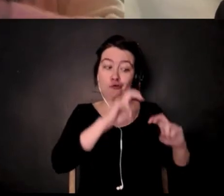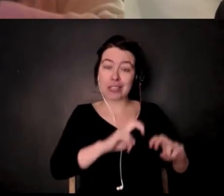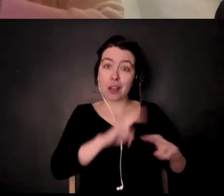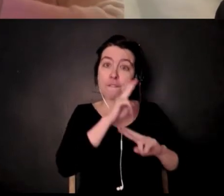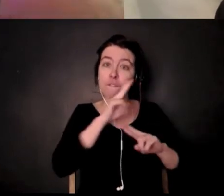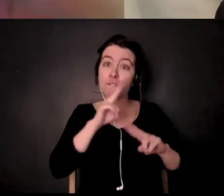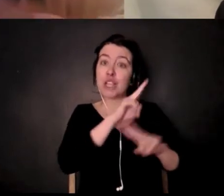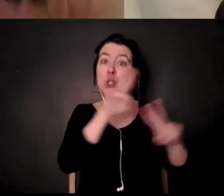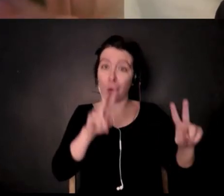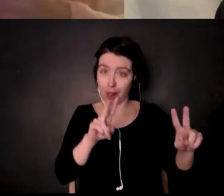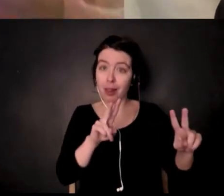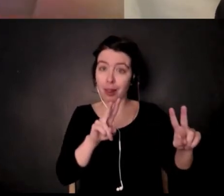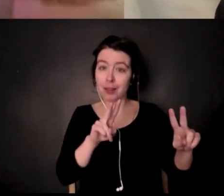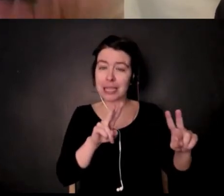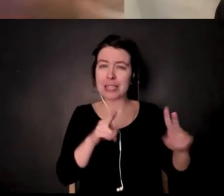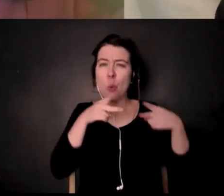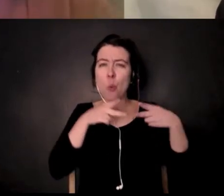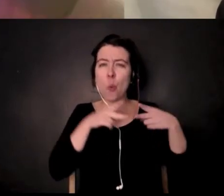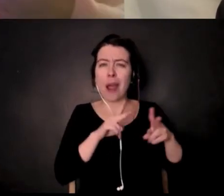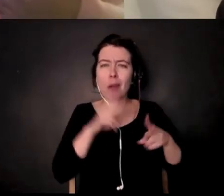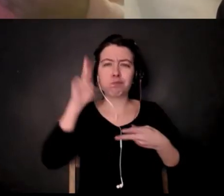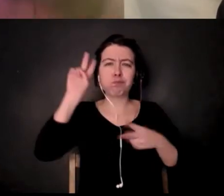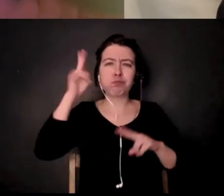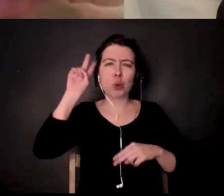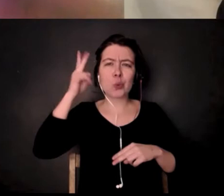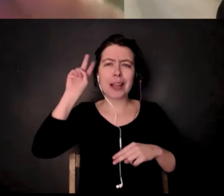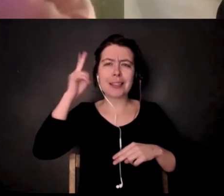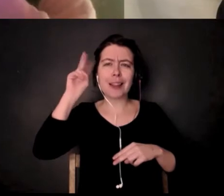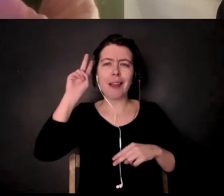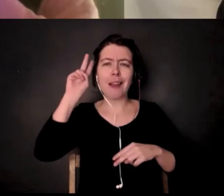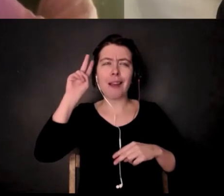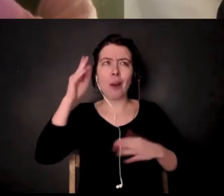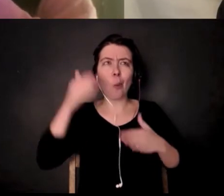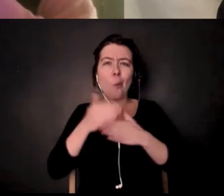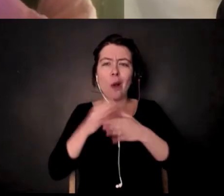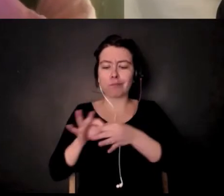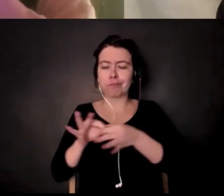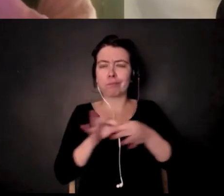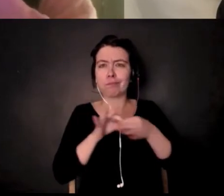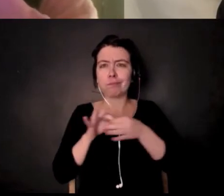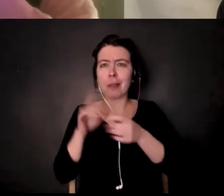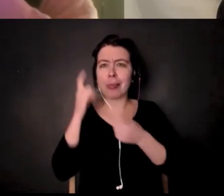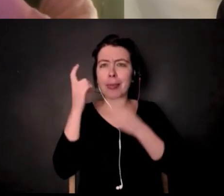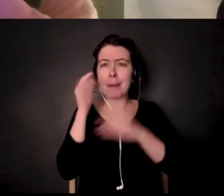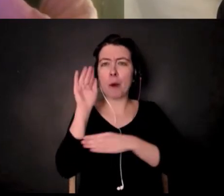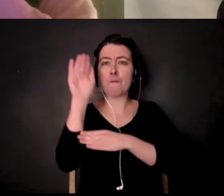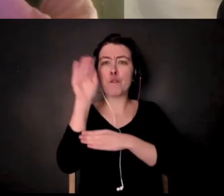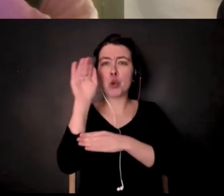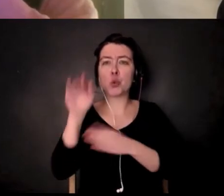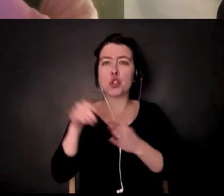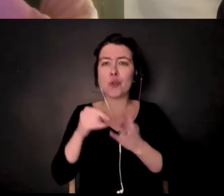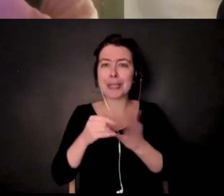we are processing and working together in this futurist movement. So let me just quickly show you, because they